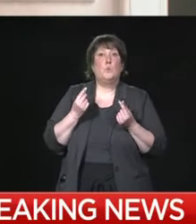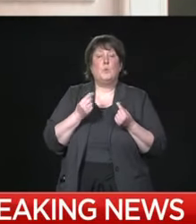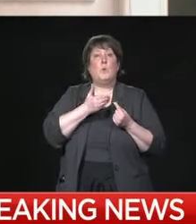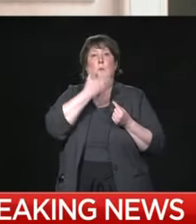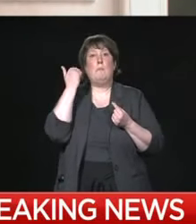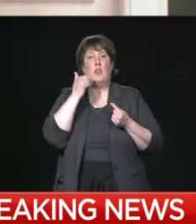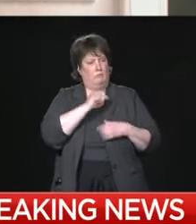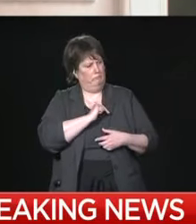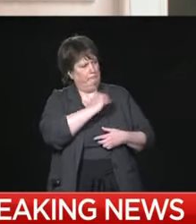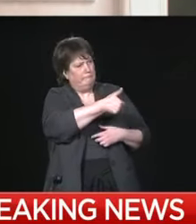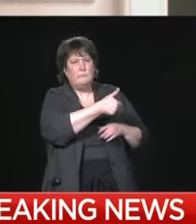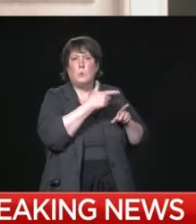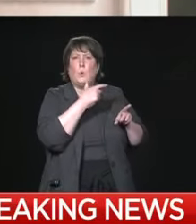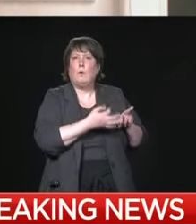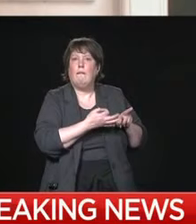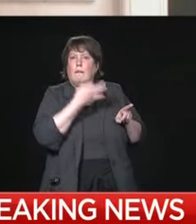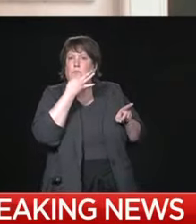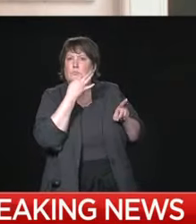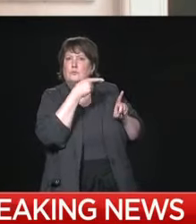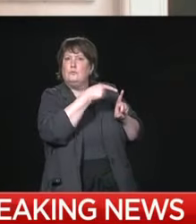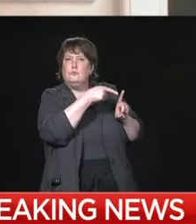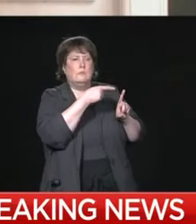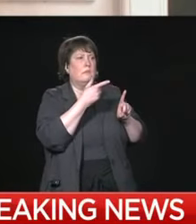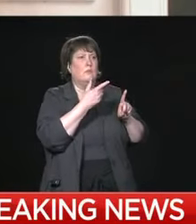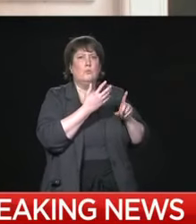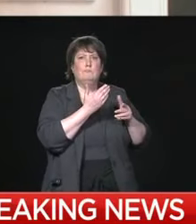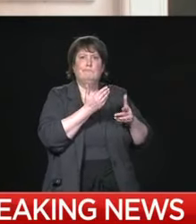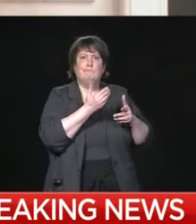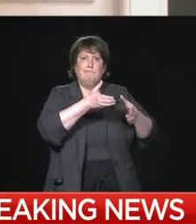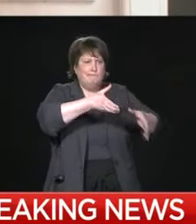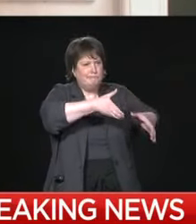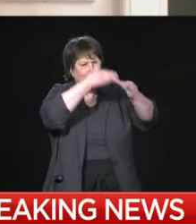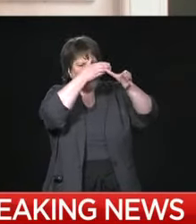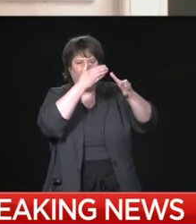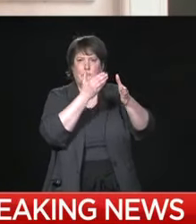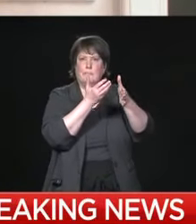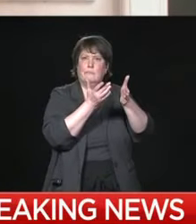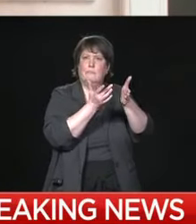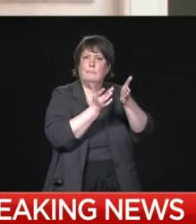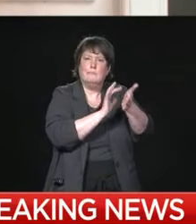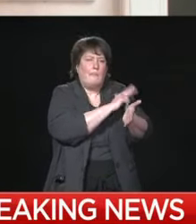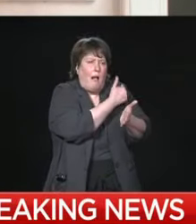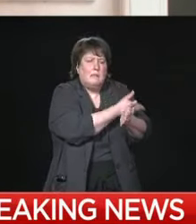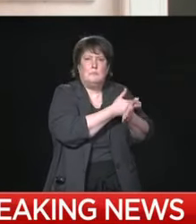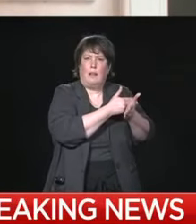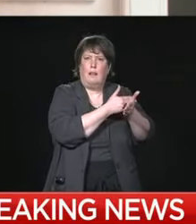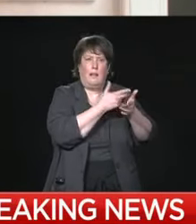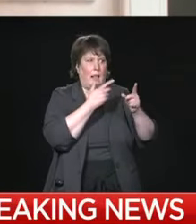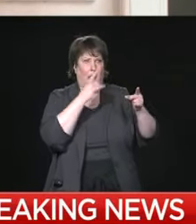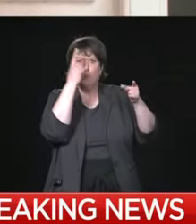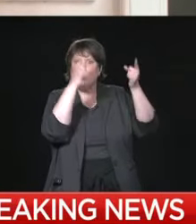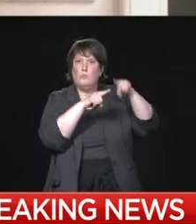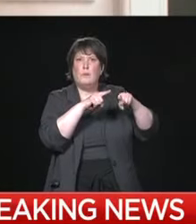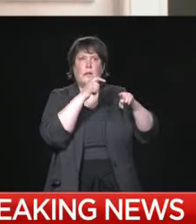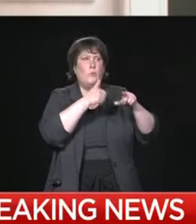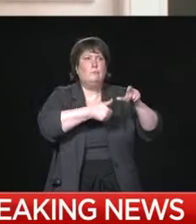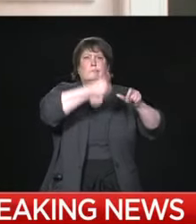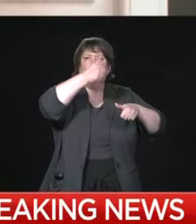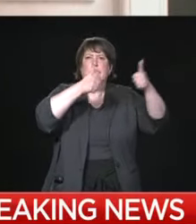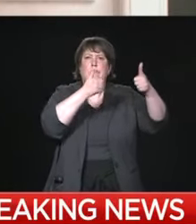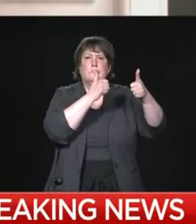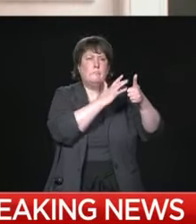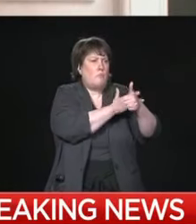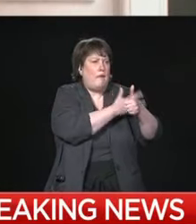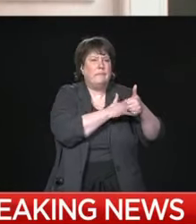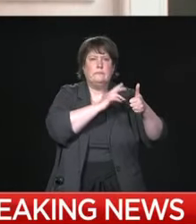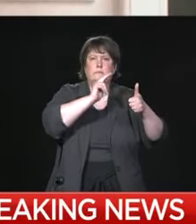rely on experts, on medical officials, on coordination between medical officials in all